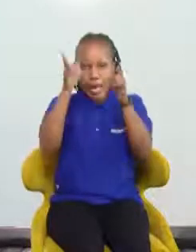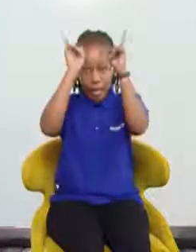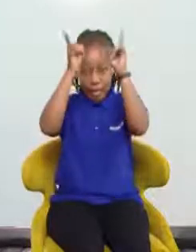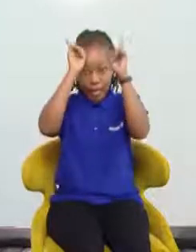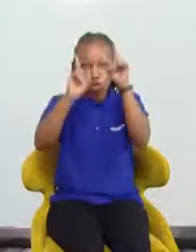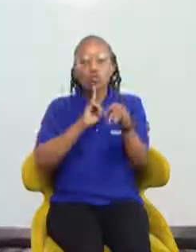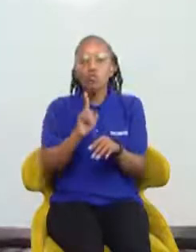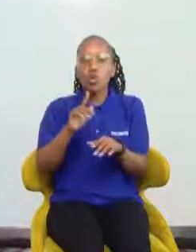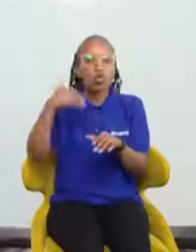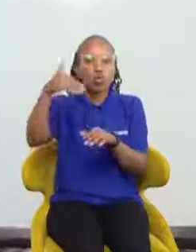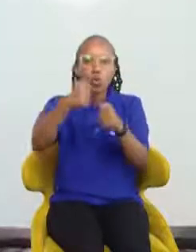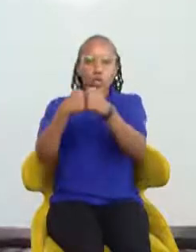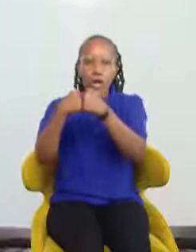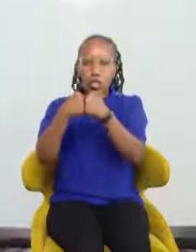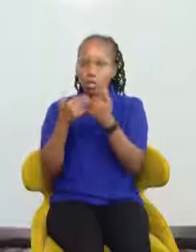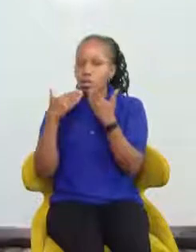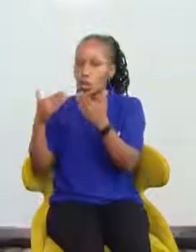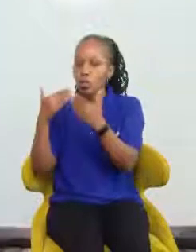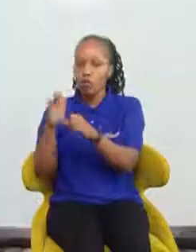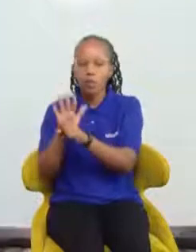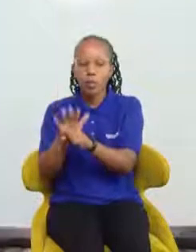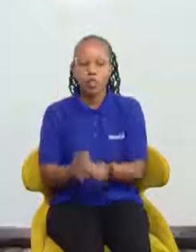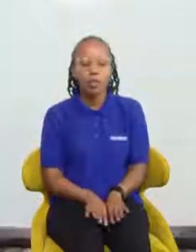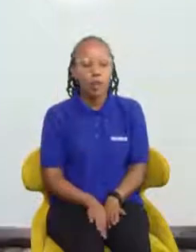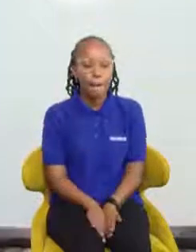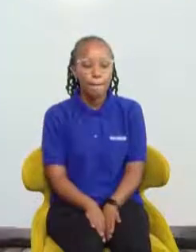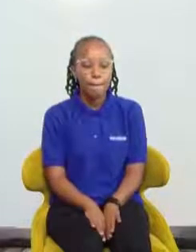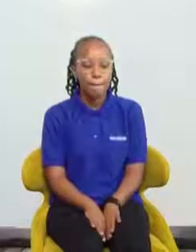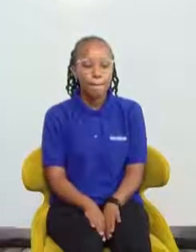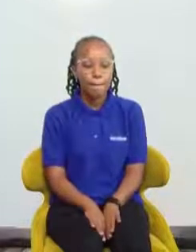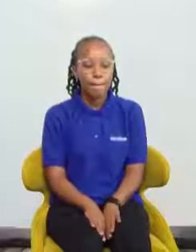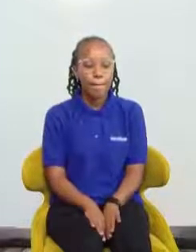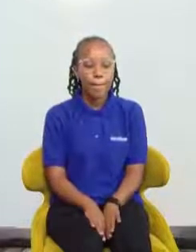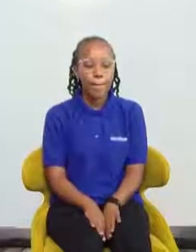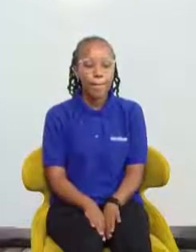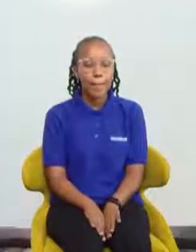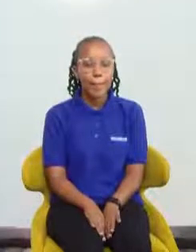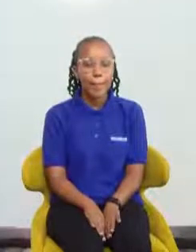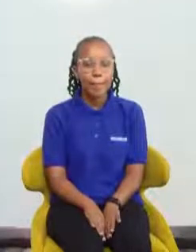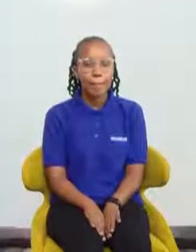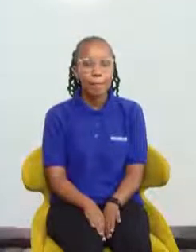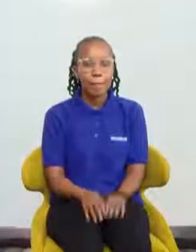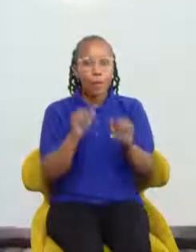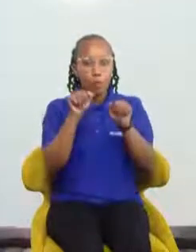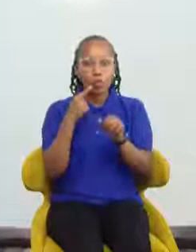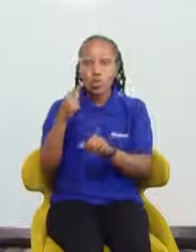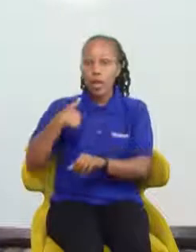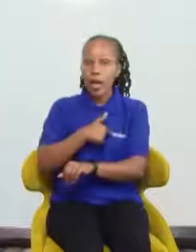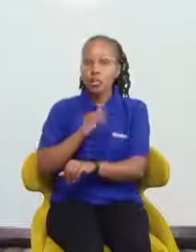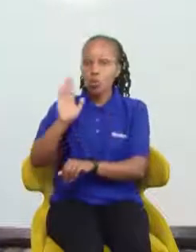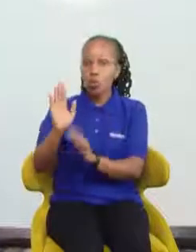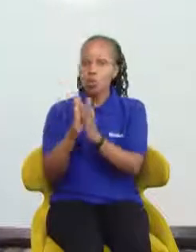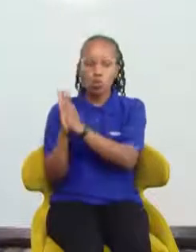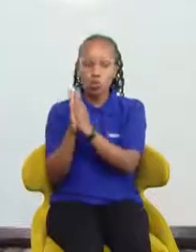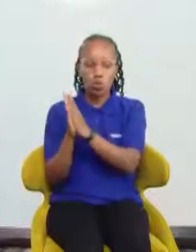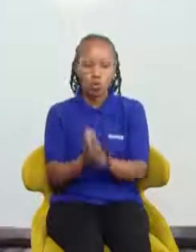challenge. Thank you very much. Thank you. Lebohang, you want to spend a little bit of time telling us your story? Yes, thank you so much for